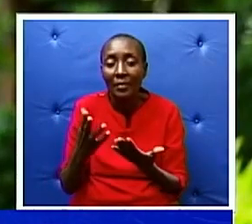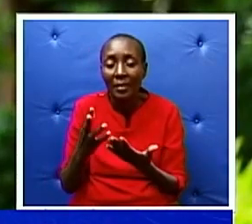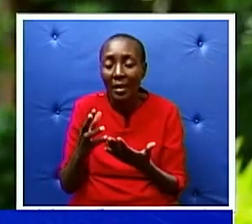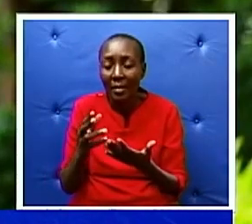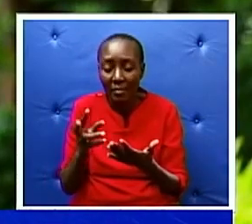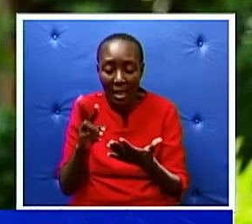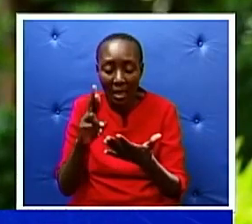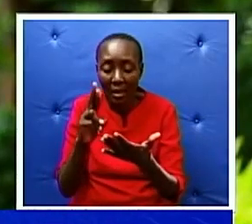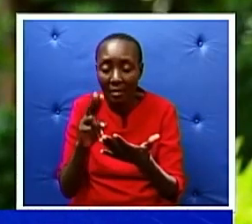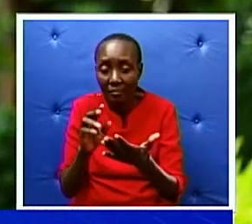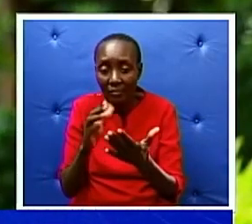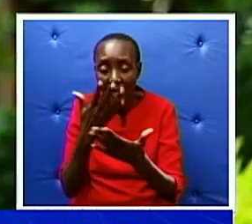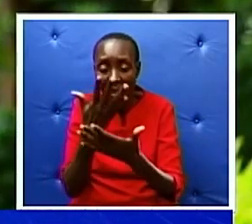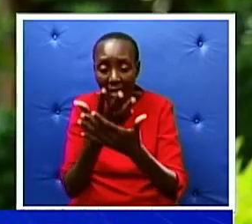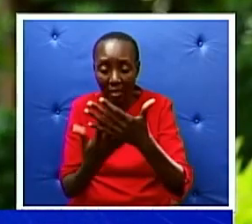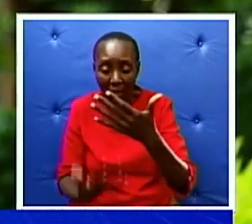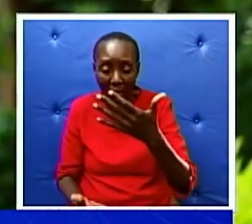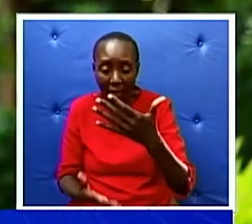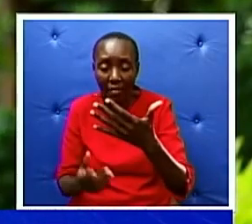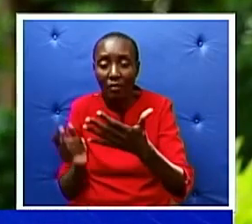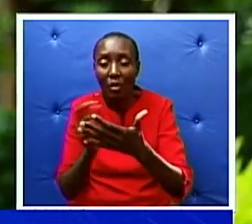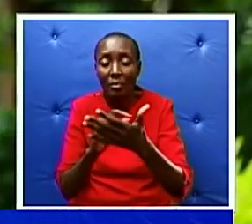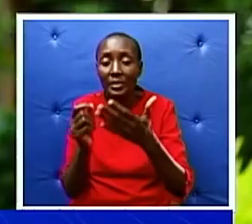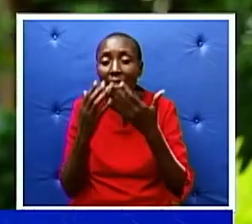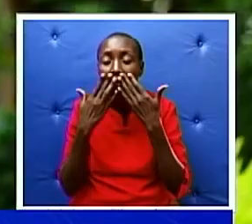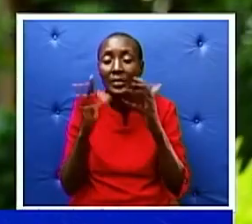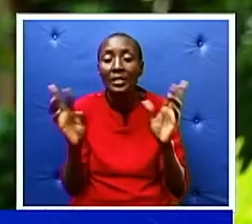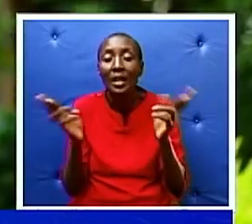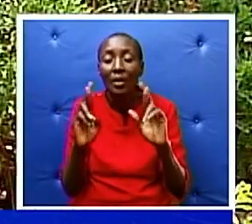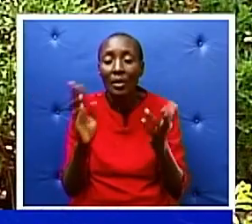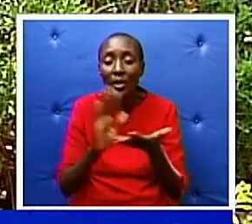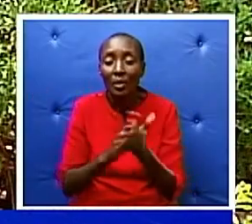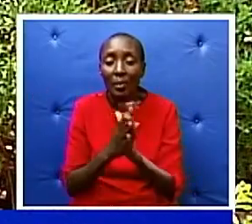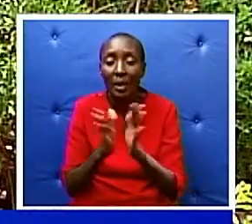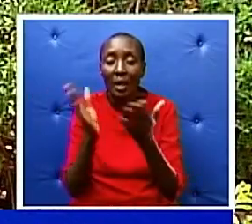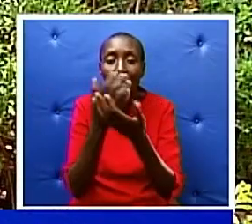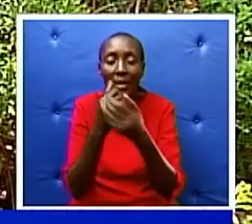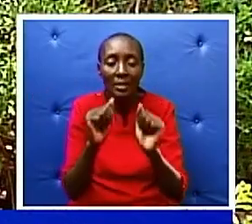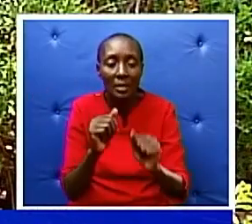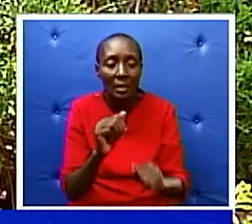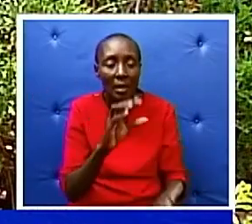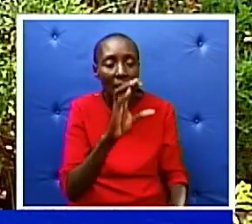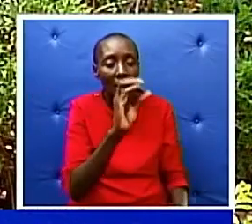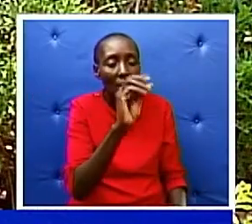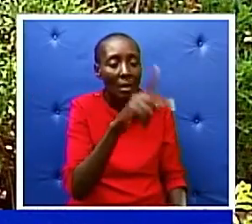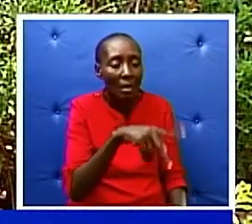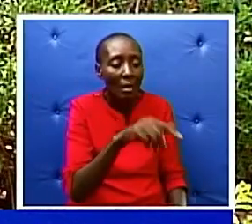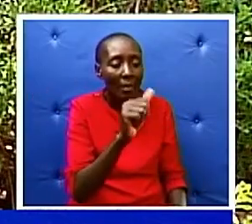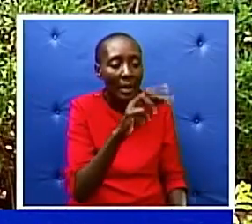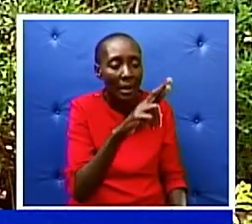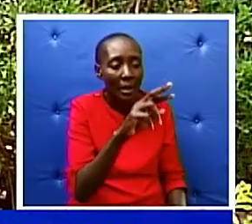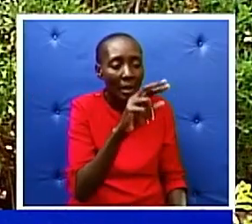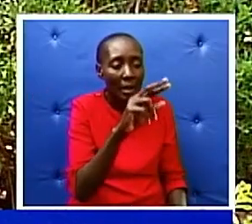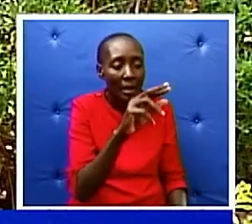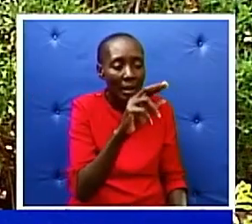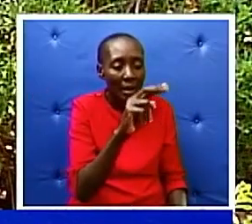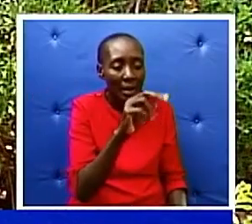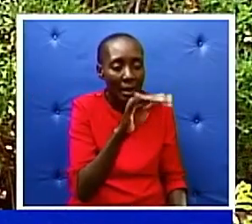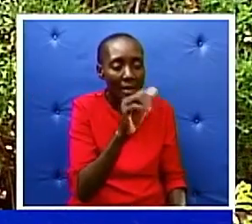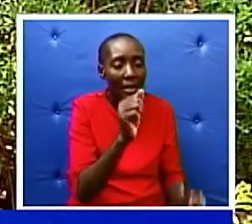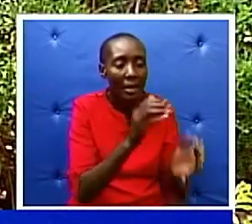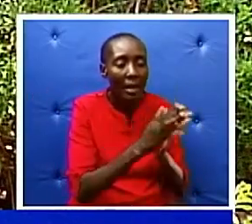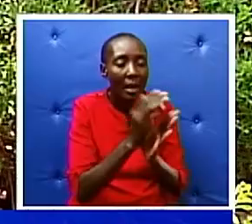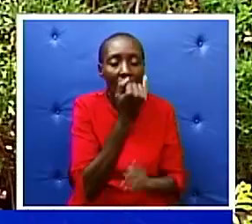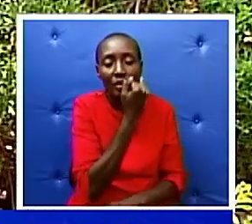forms, and now that he's ready to become president. Well, Oparanya filled the forms, Joho filled the forms. They're